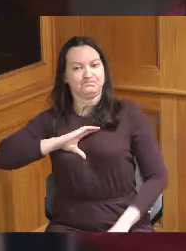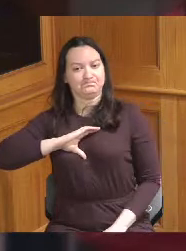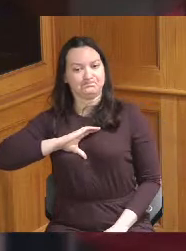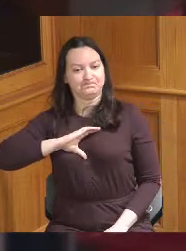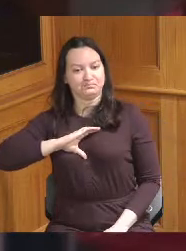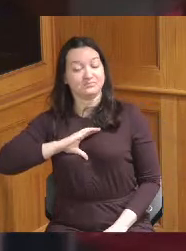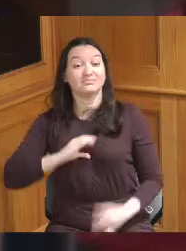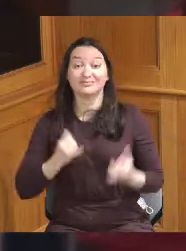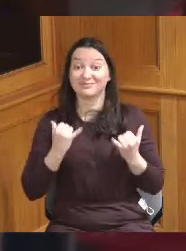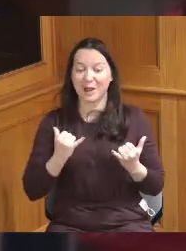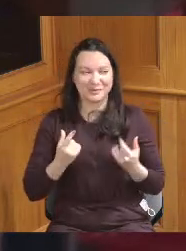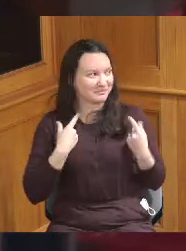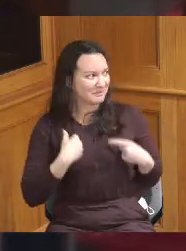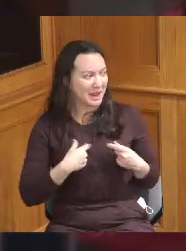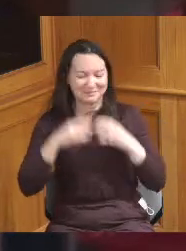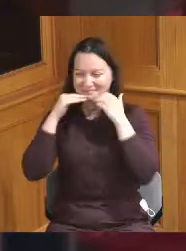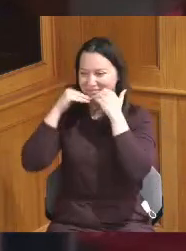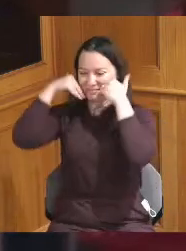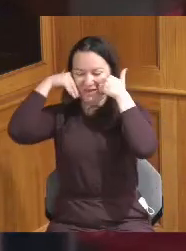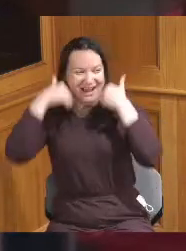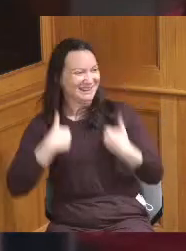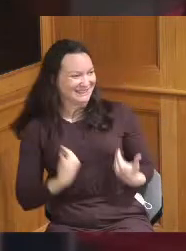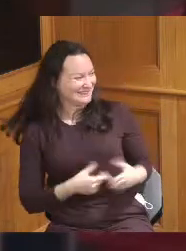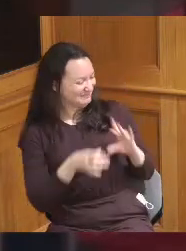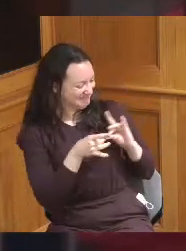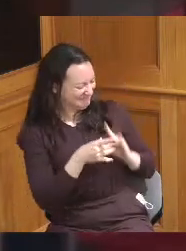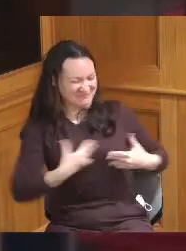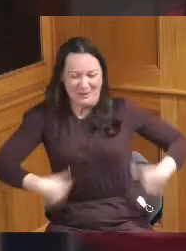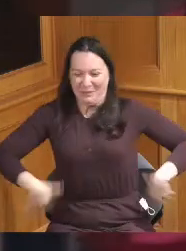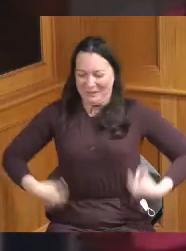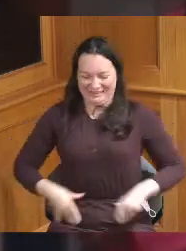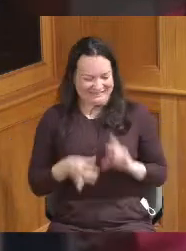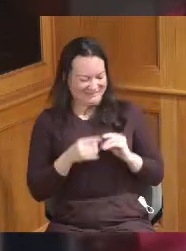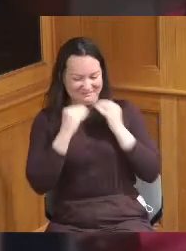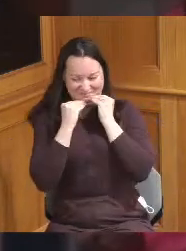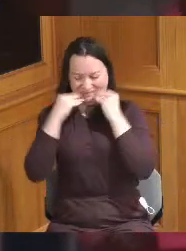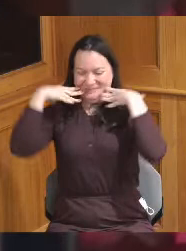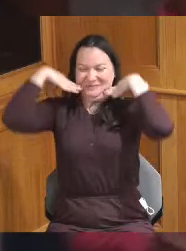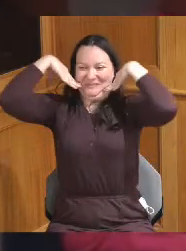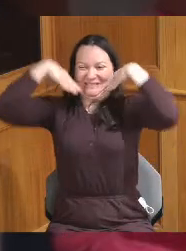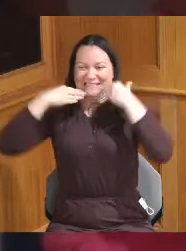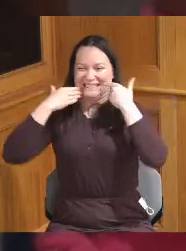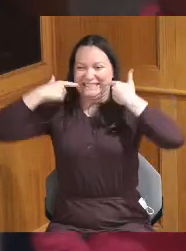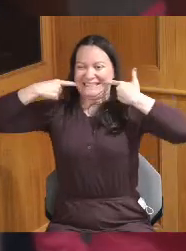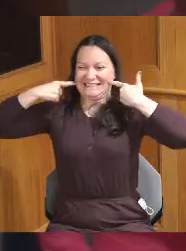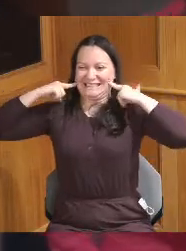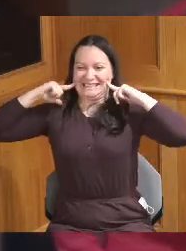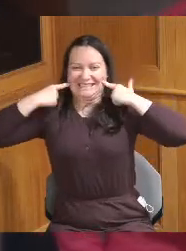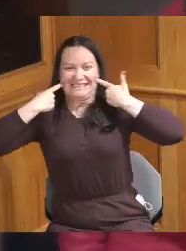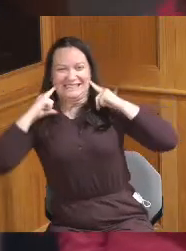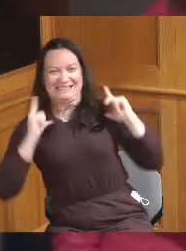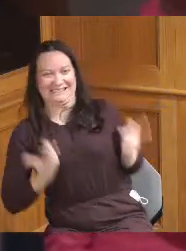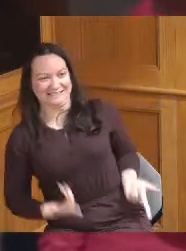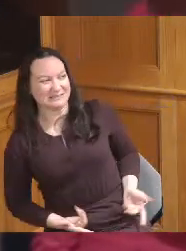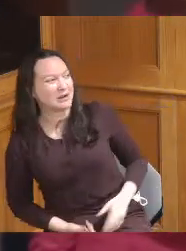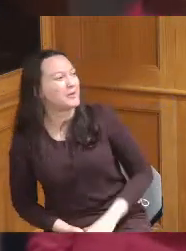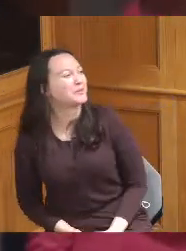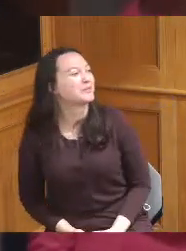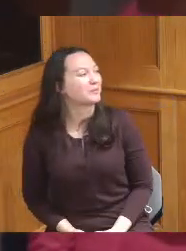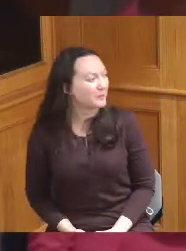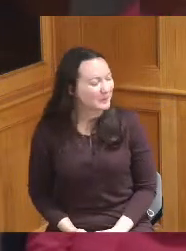Now, therefore, I was getting all smiley about what you were saying. I'm smiling like, this is awesome.